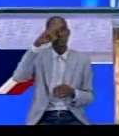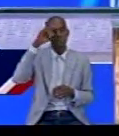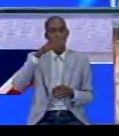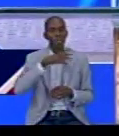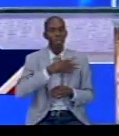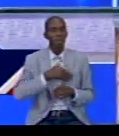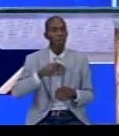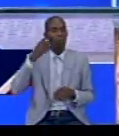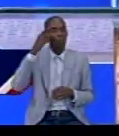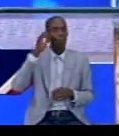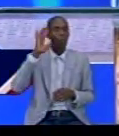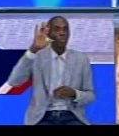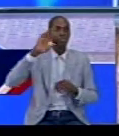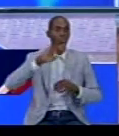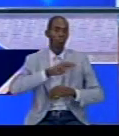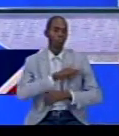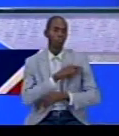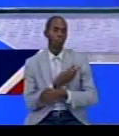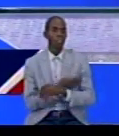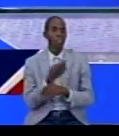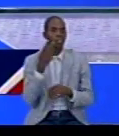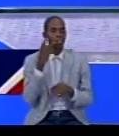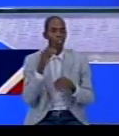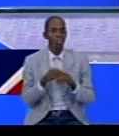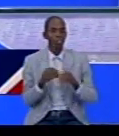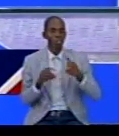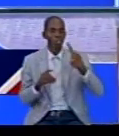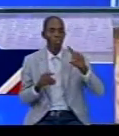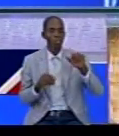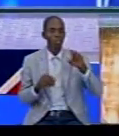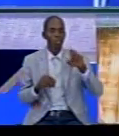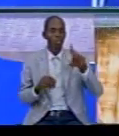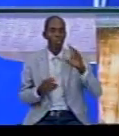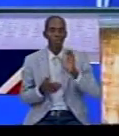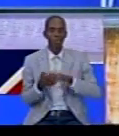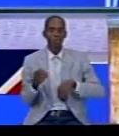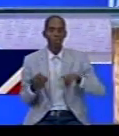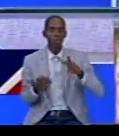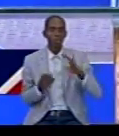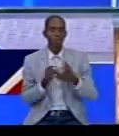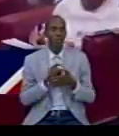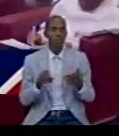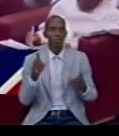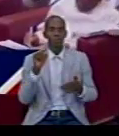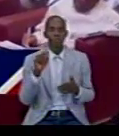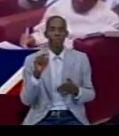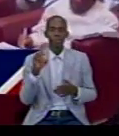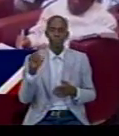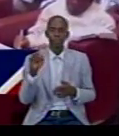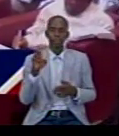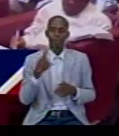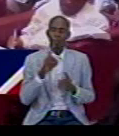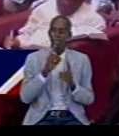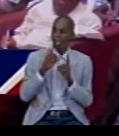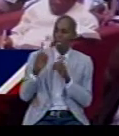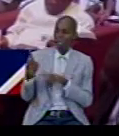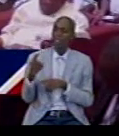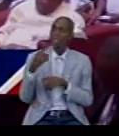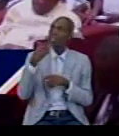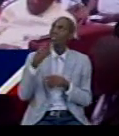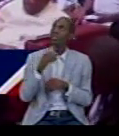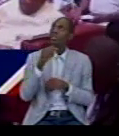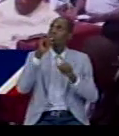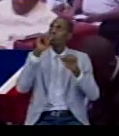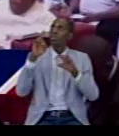for his might. In Daniel chapter 2 again, verse 20, it said, Daniel answered and said, blessed